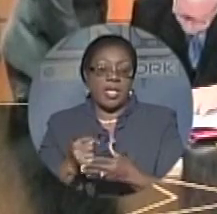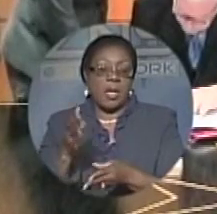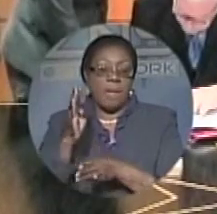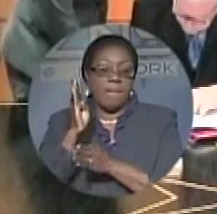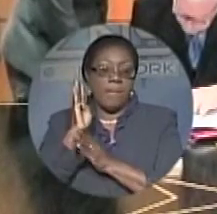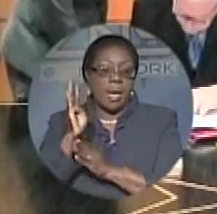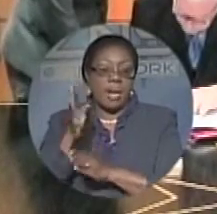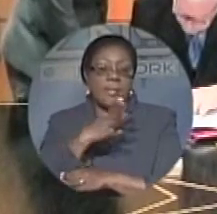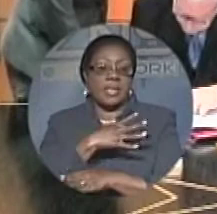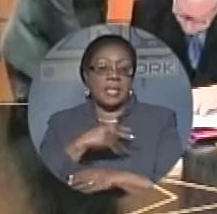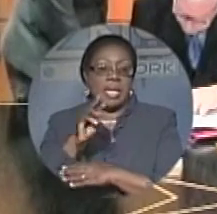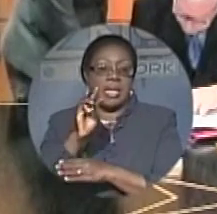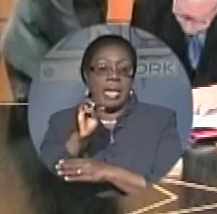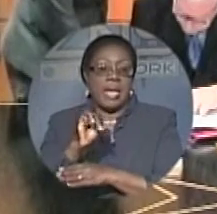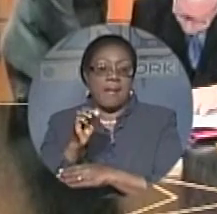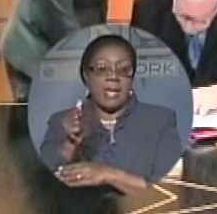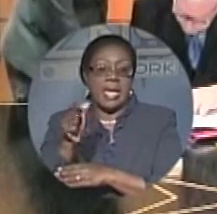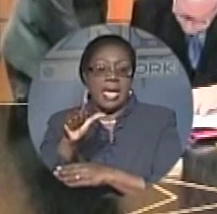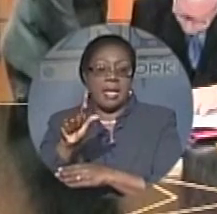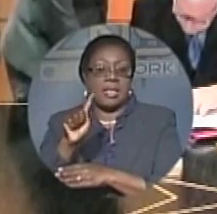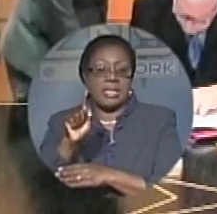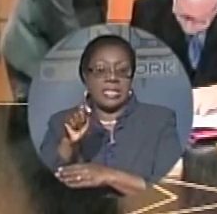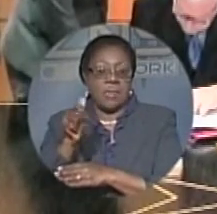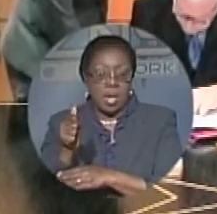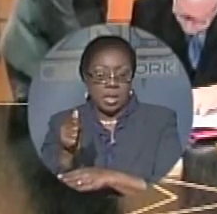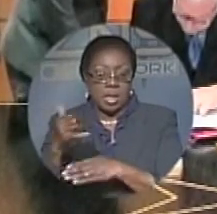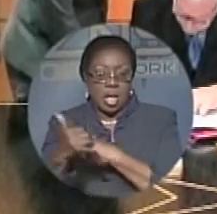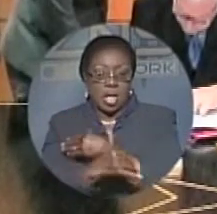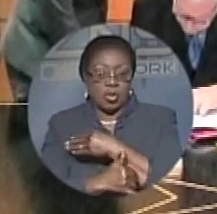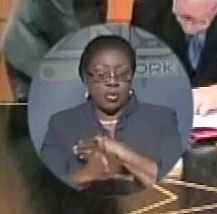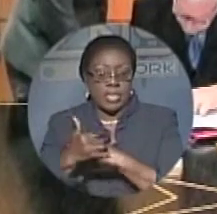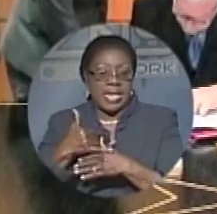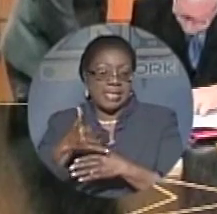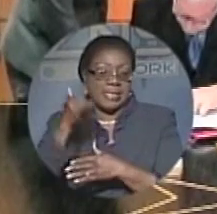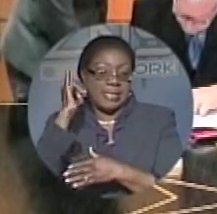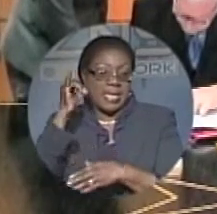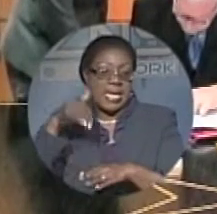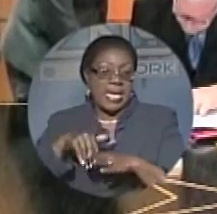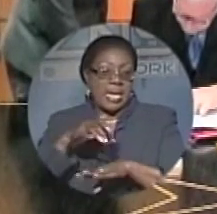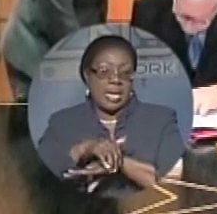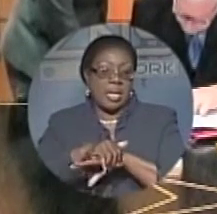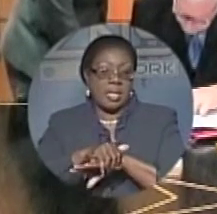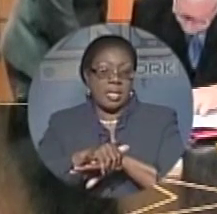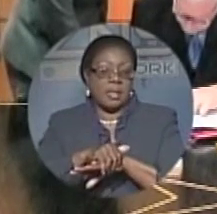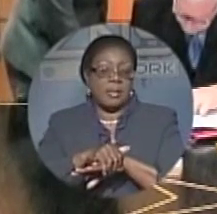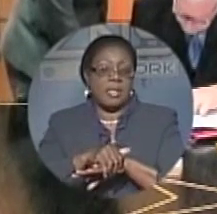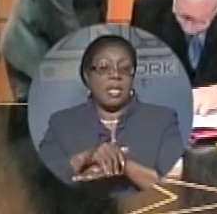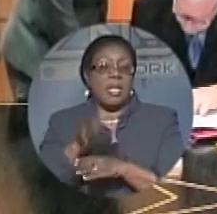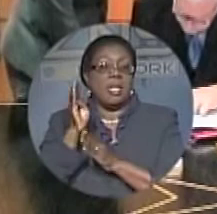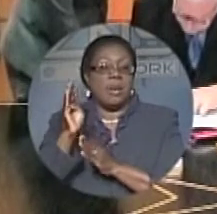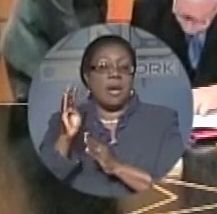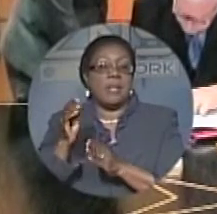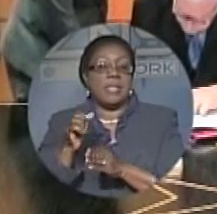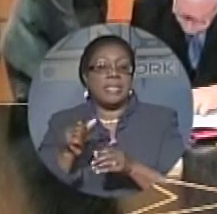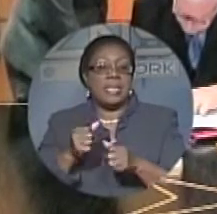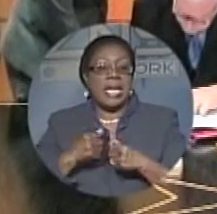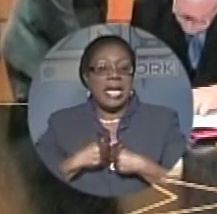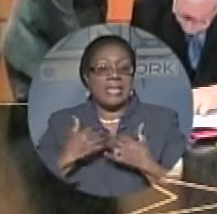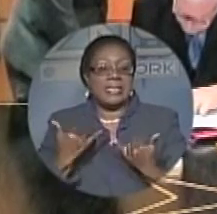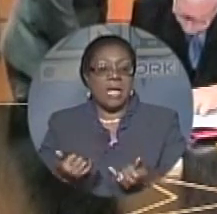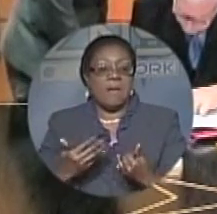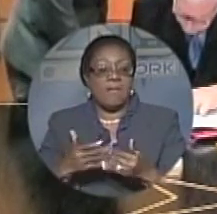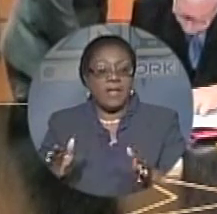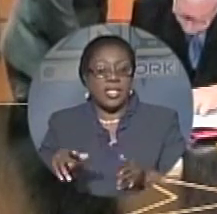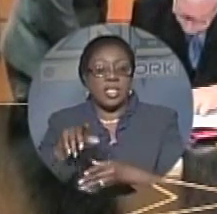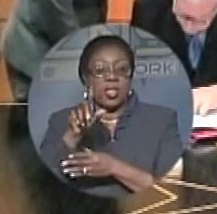London. Signing for the Bahamas was High Commissioner to the United Kingdom, His Excellency Paul Farquharson. The Bahamas has now concluded